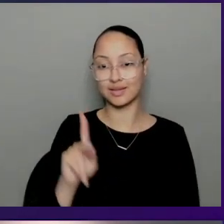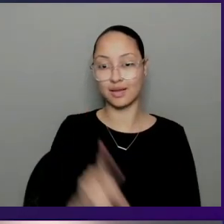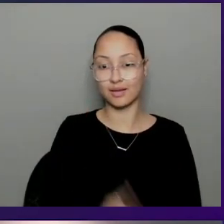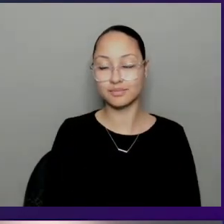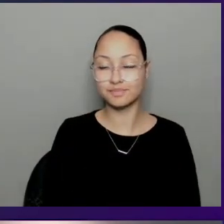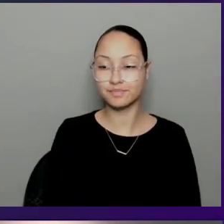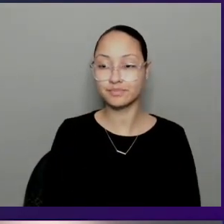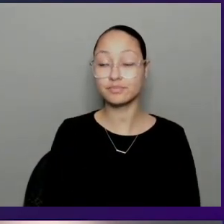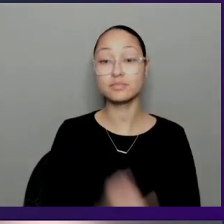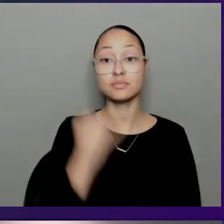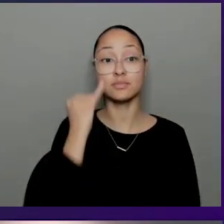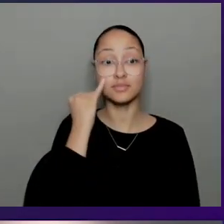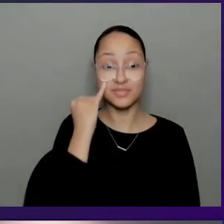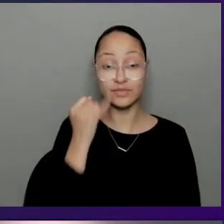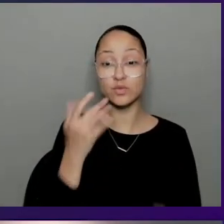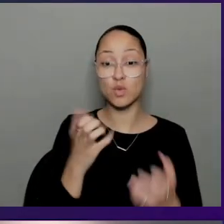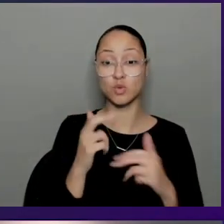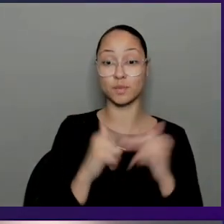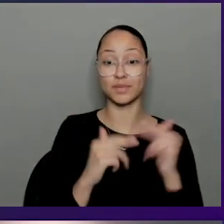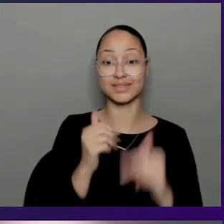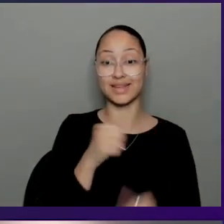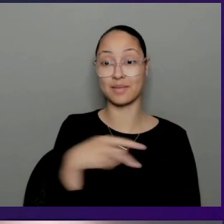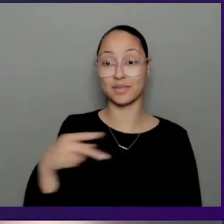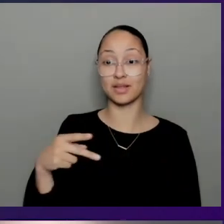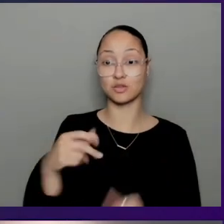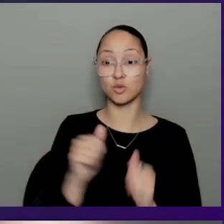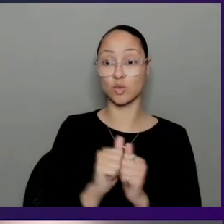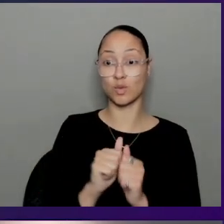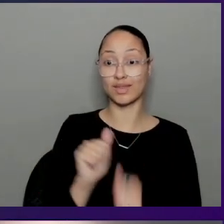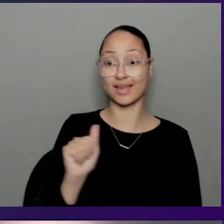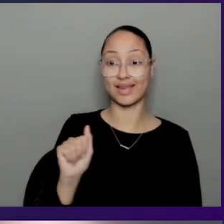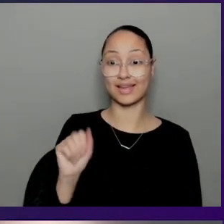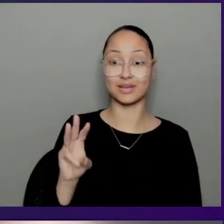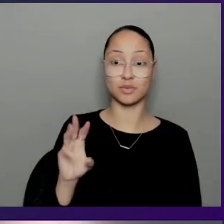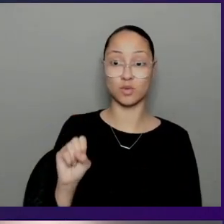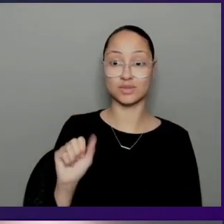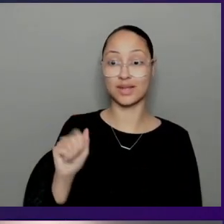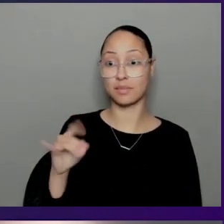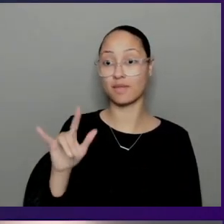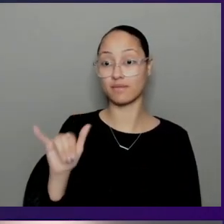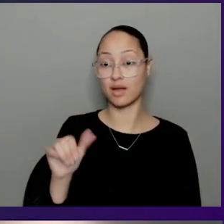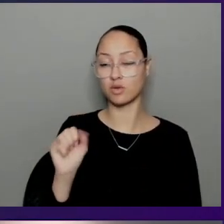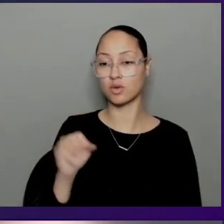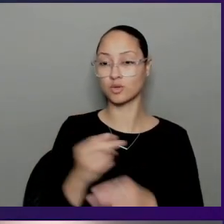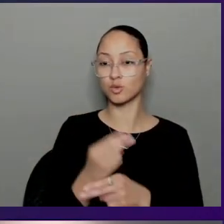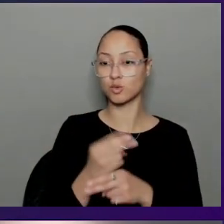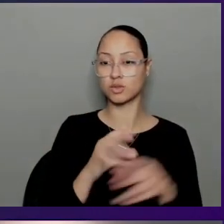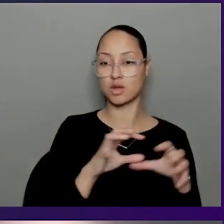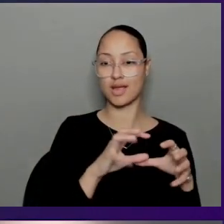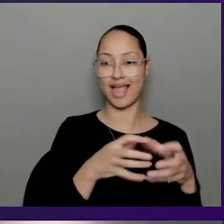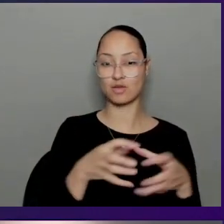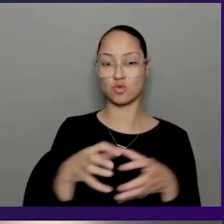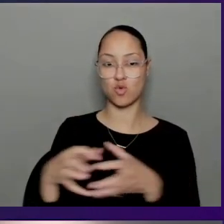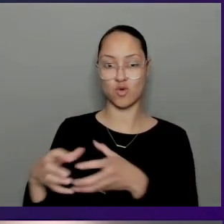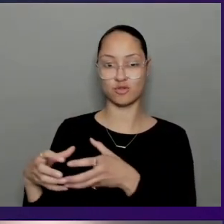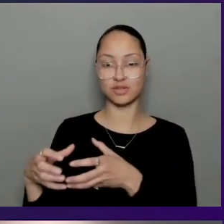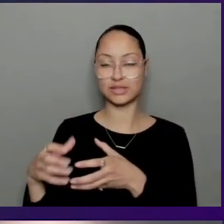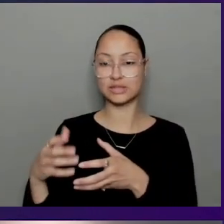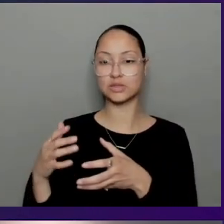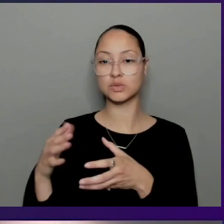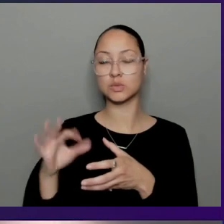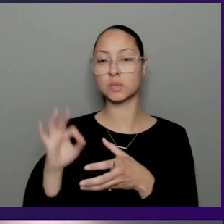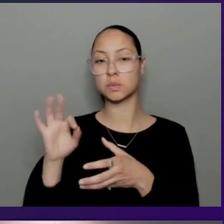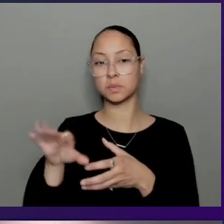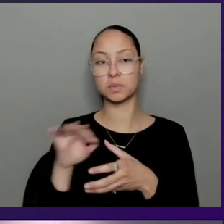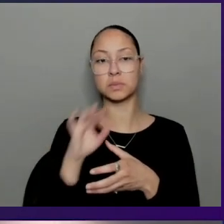If you want to build an application with AWS Amplify, you can leverage categories to implement common use cases and common